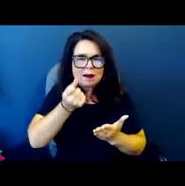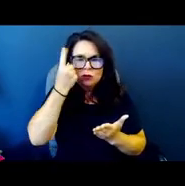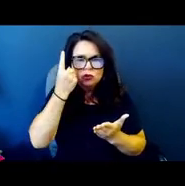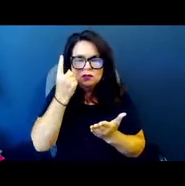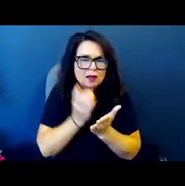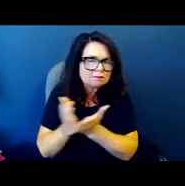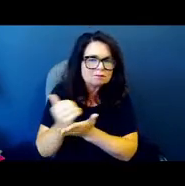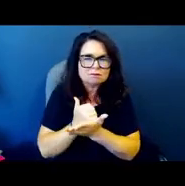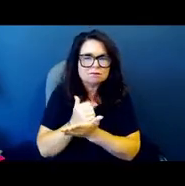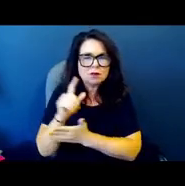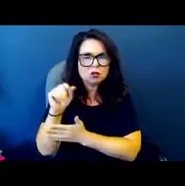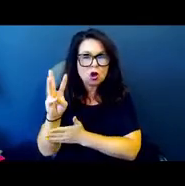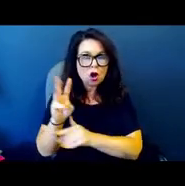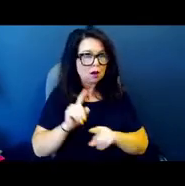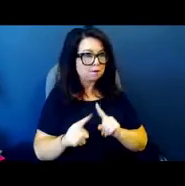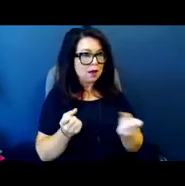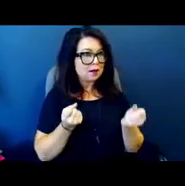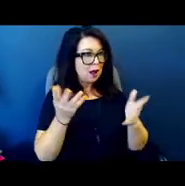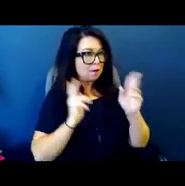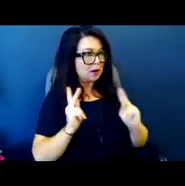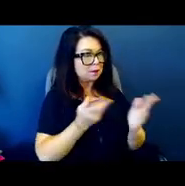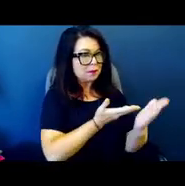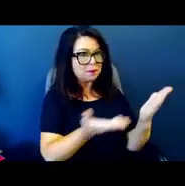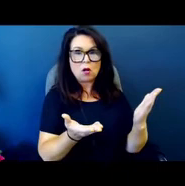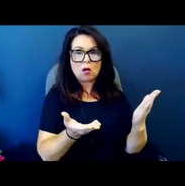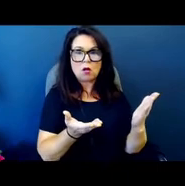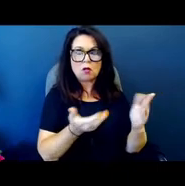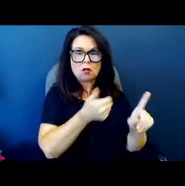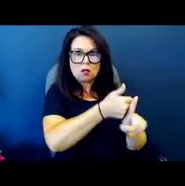with disabilities couldn't talk about